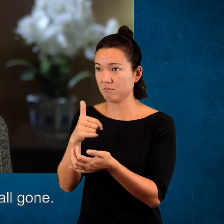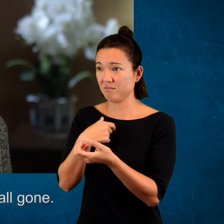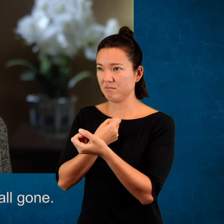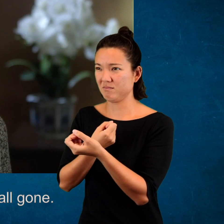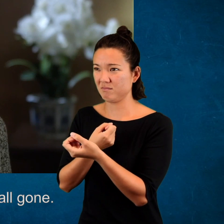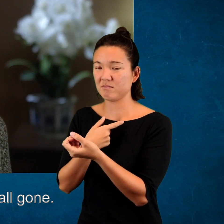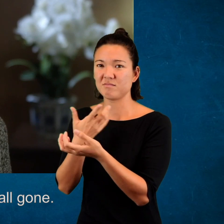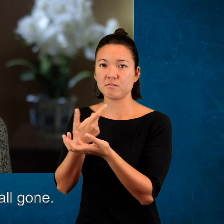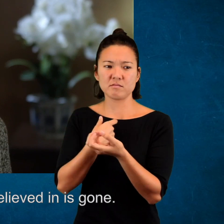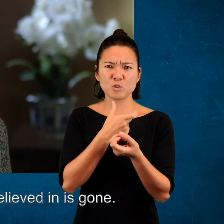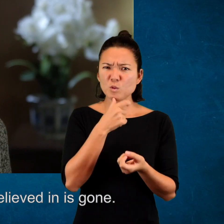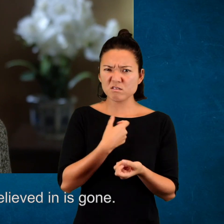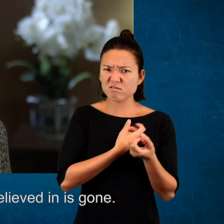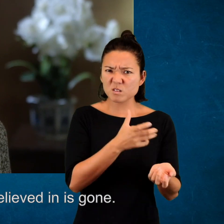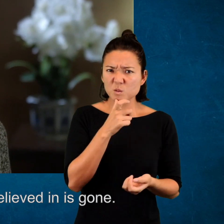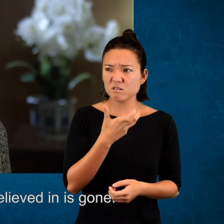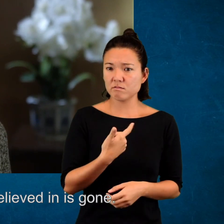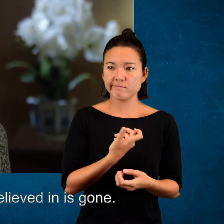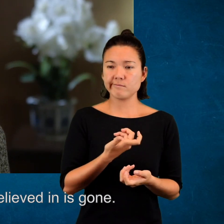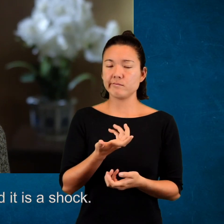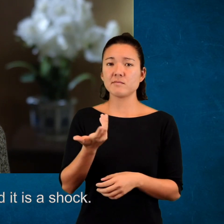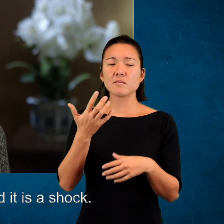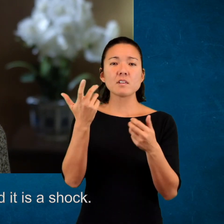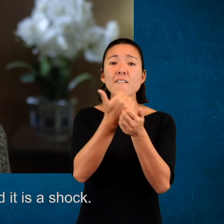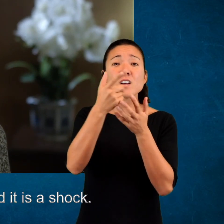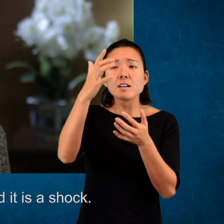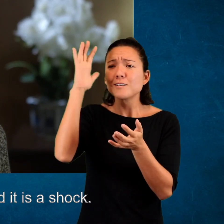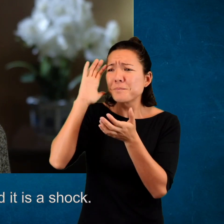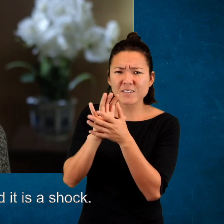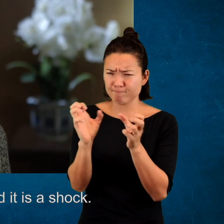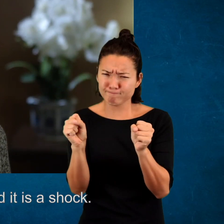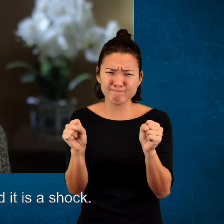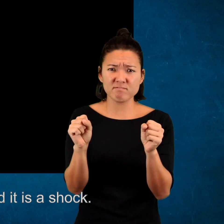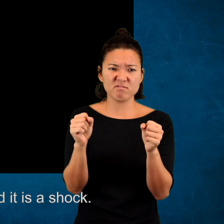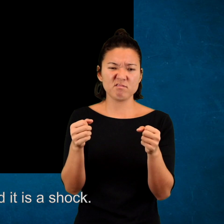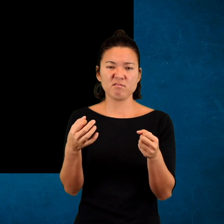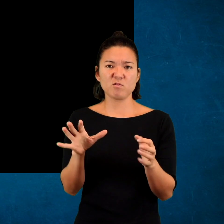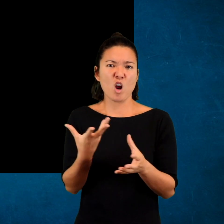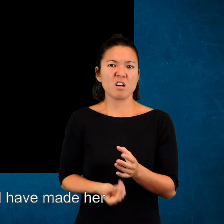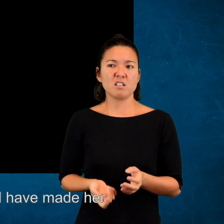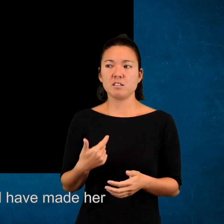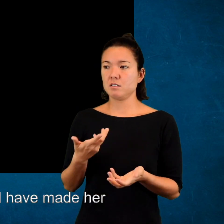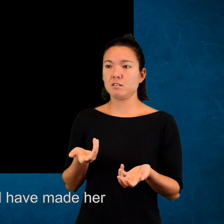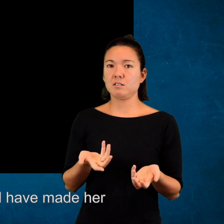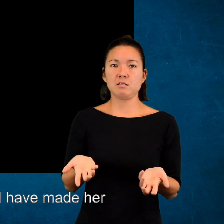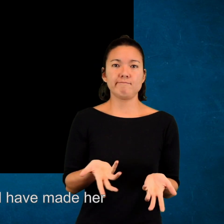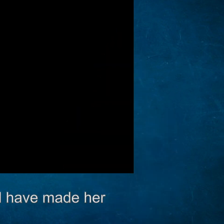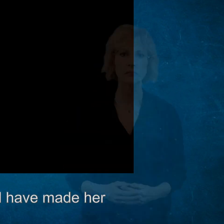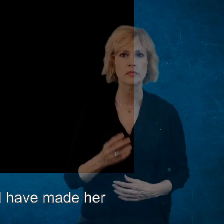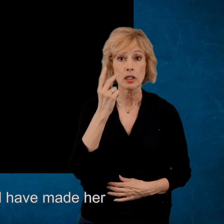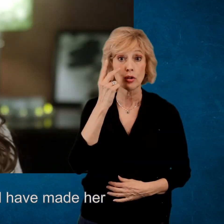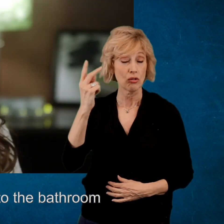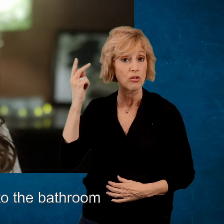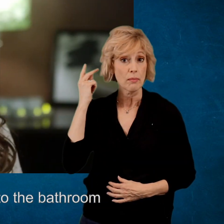it's all gone. Everything you believed in is gone. And it is a shock. I should have made